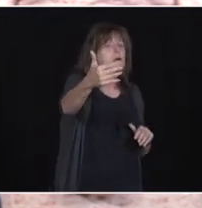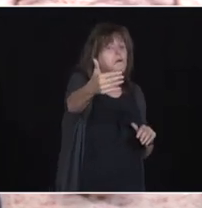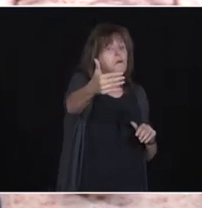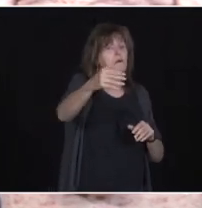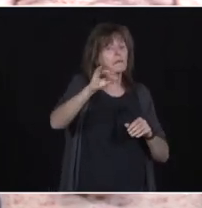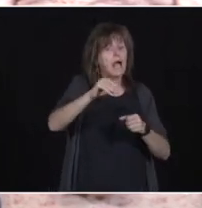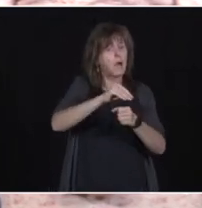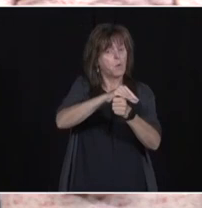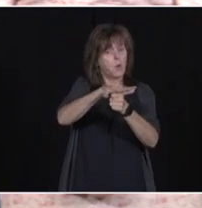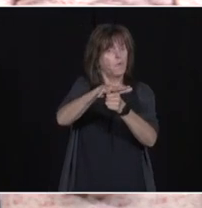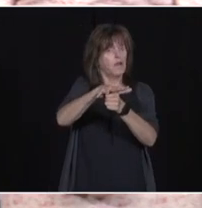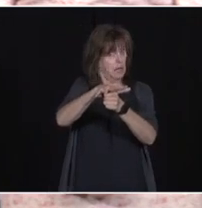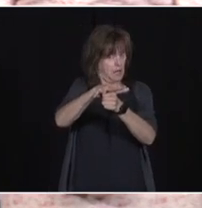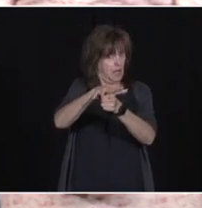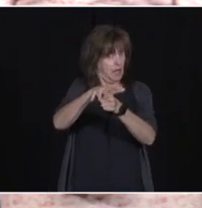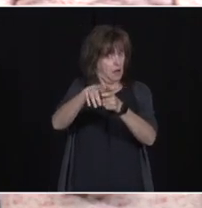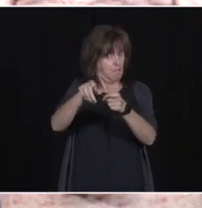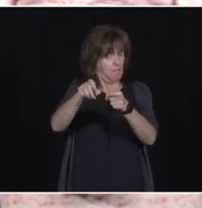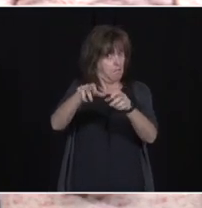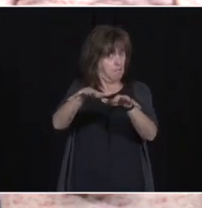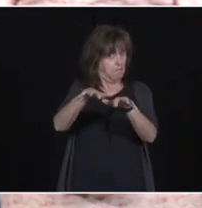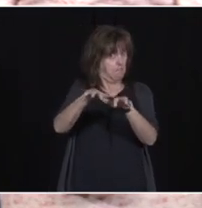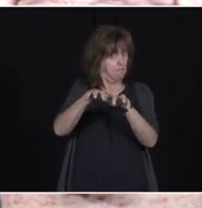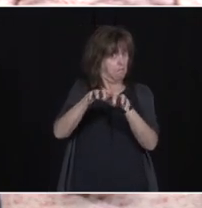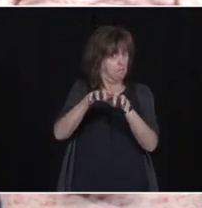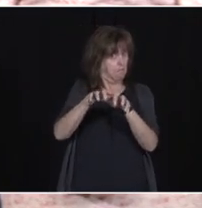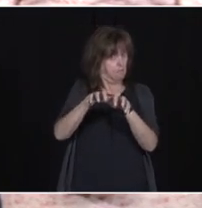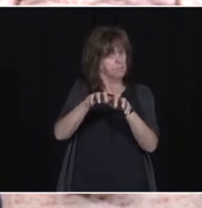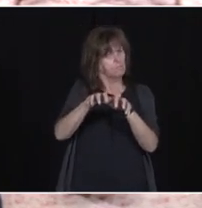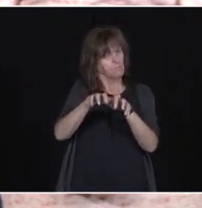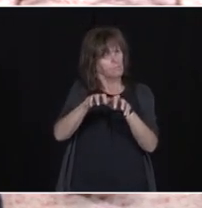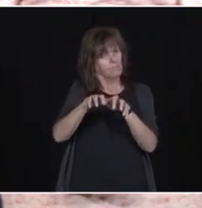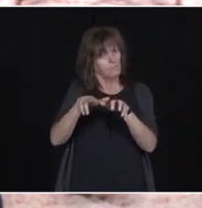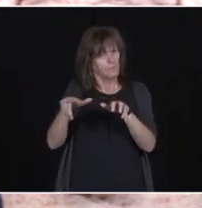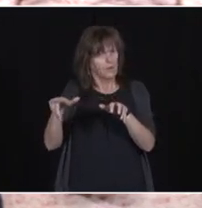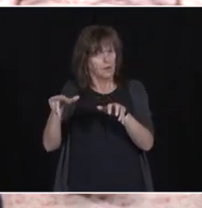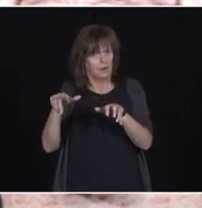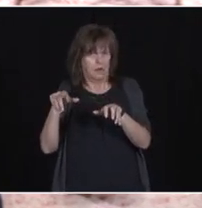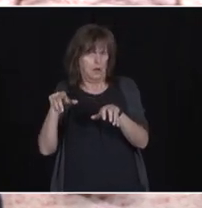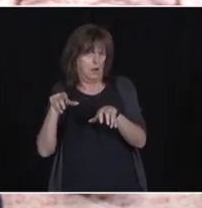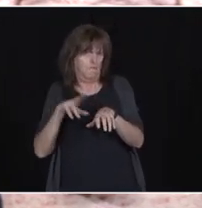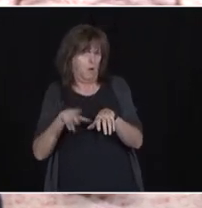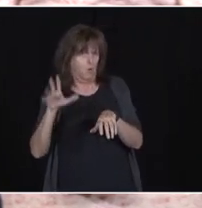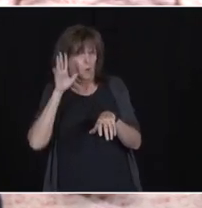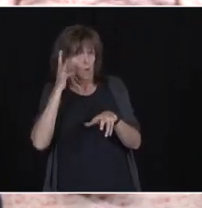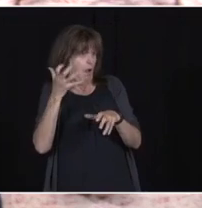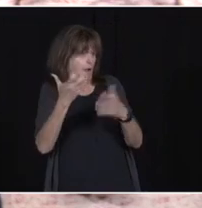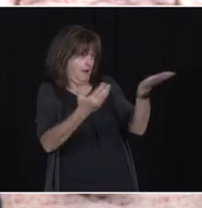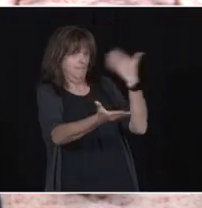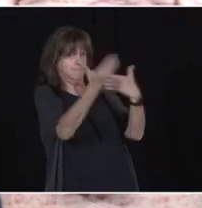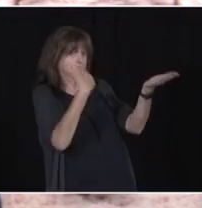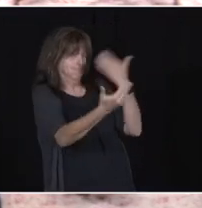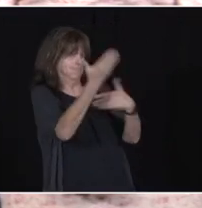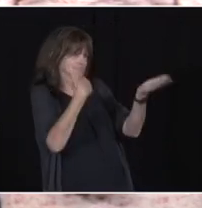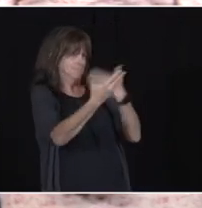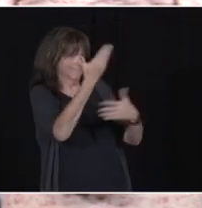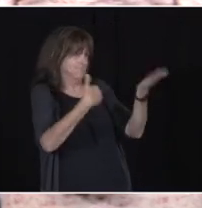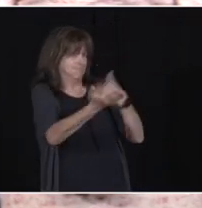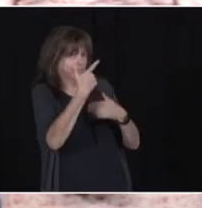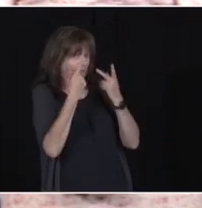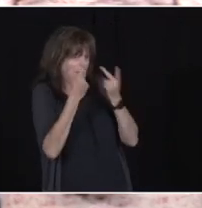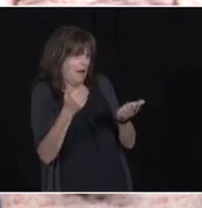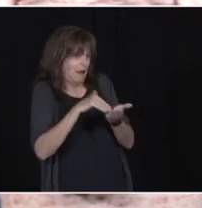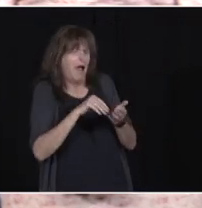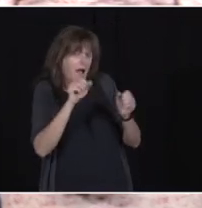and work through it. And that's what I've believed right from day one. I just don't believe in this